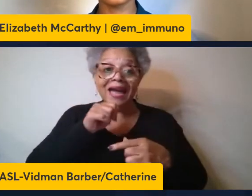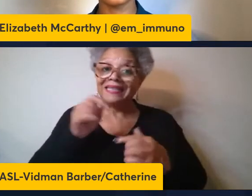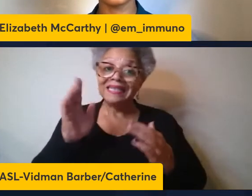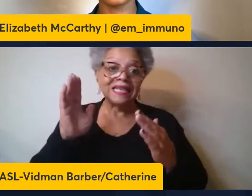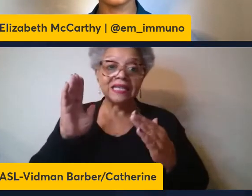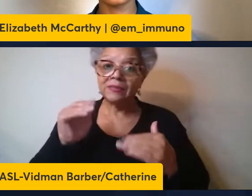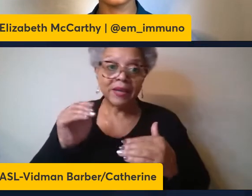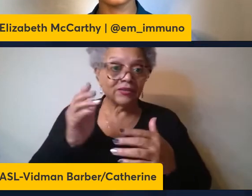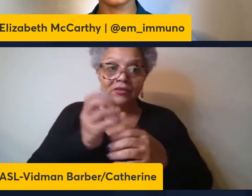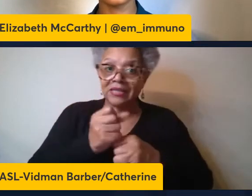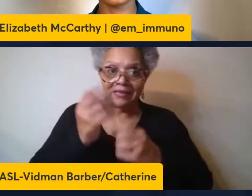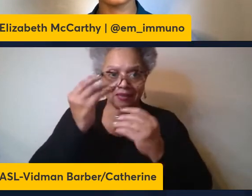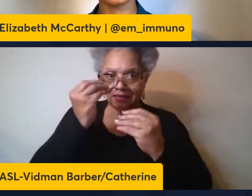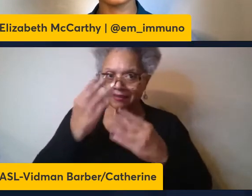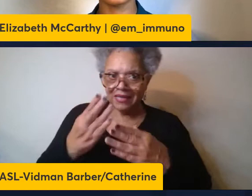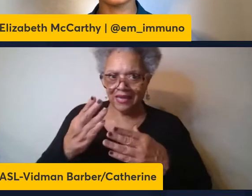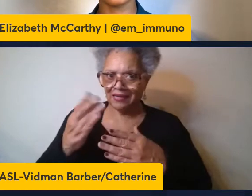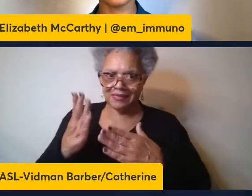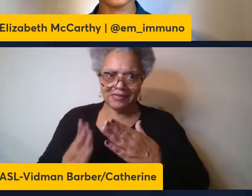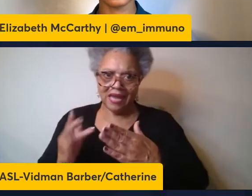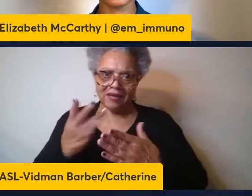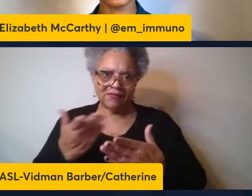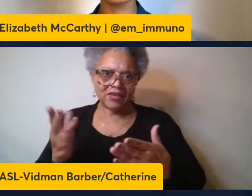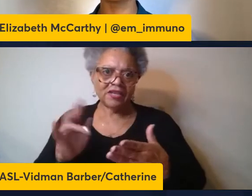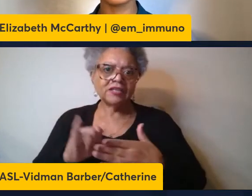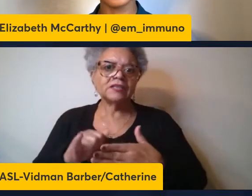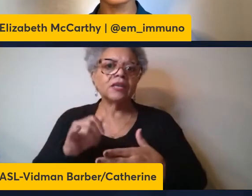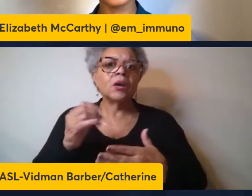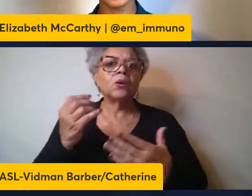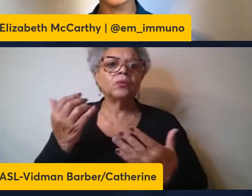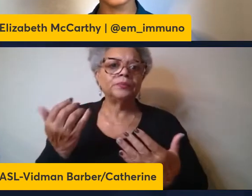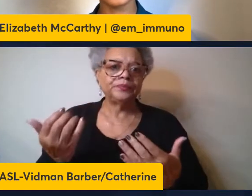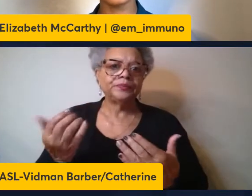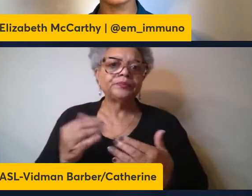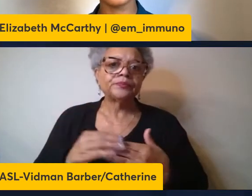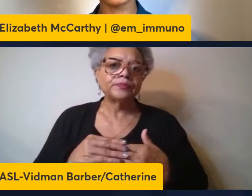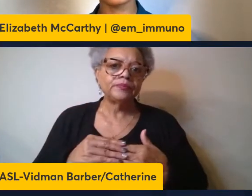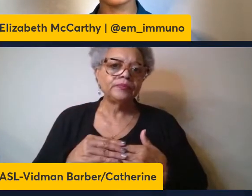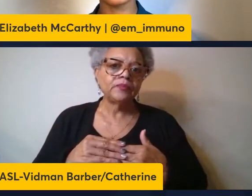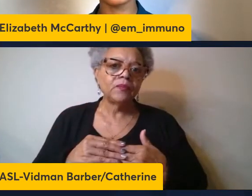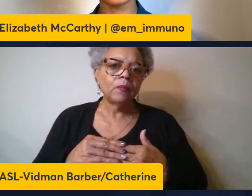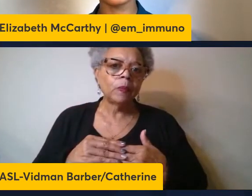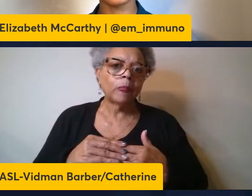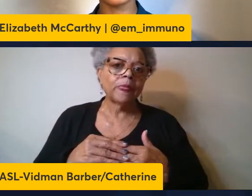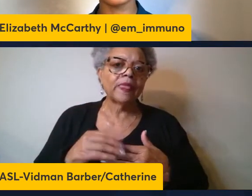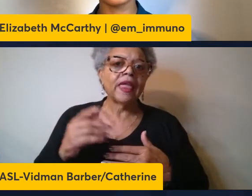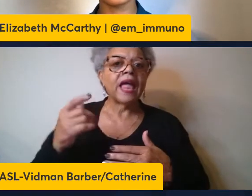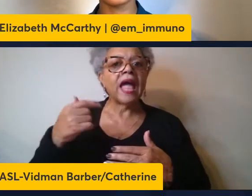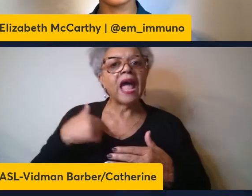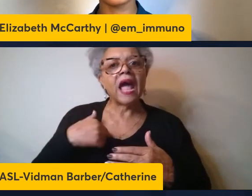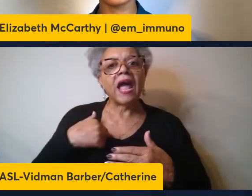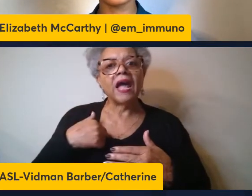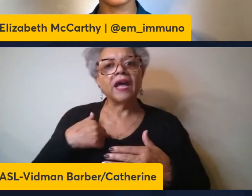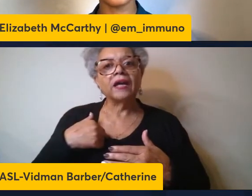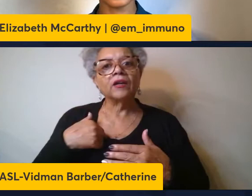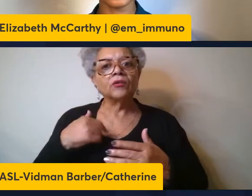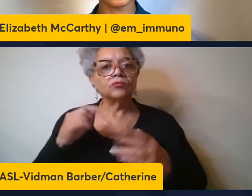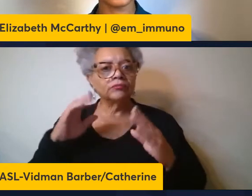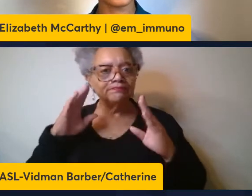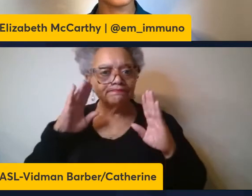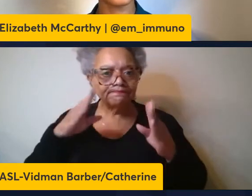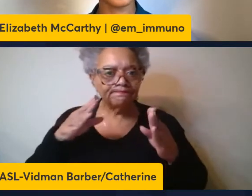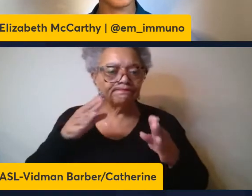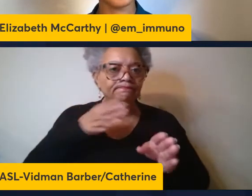into the data side of things, but that got me into the data side of things. And so I was at the stage after my master's where I thought, what do I do